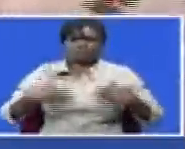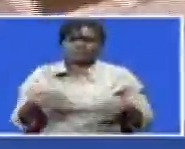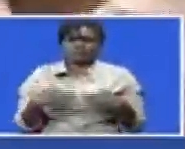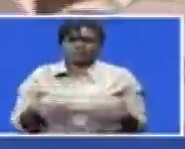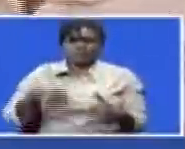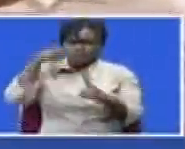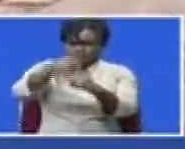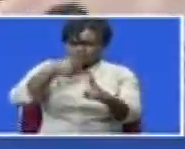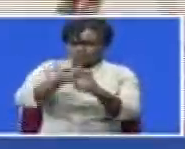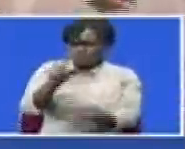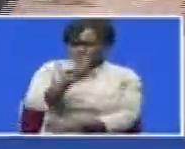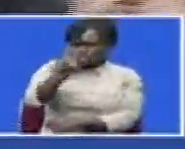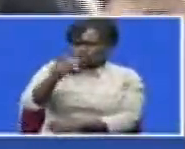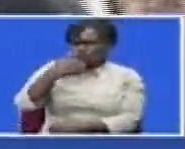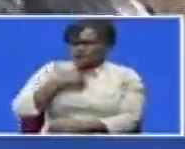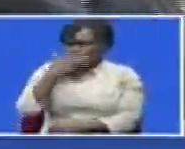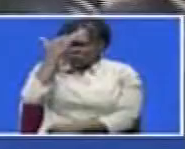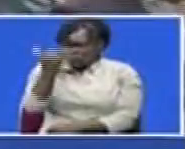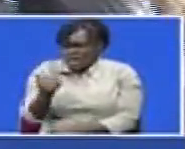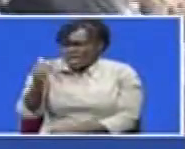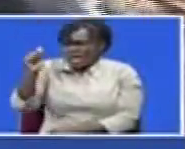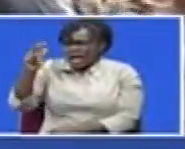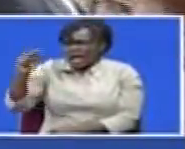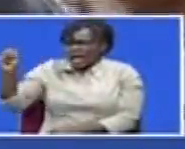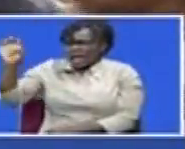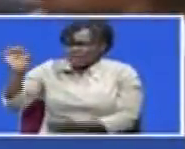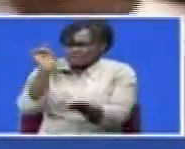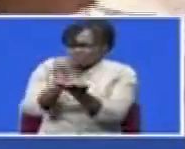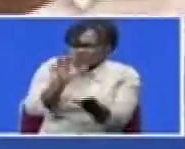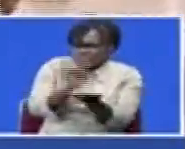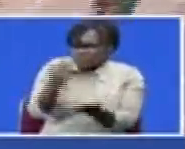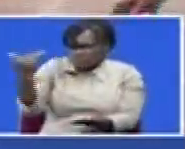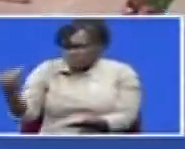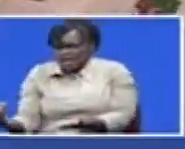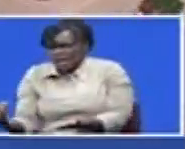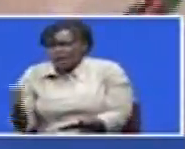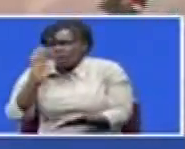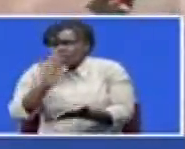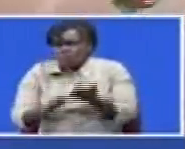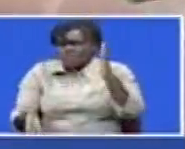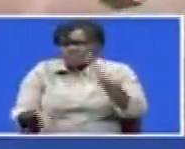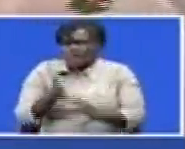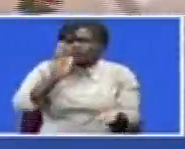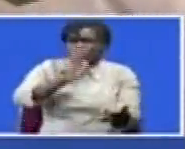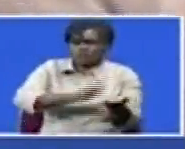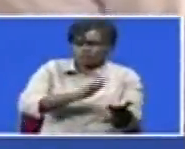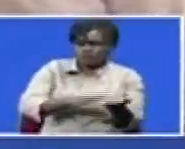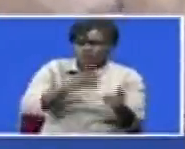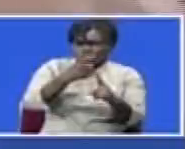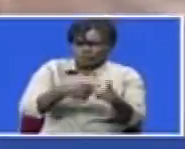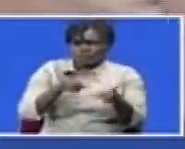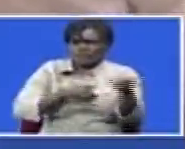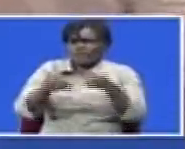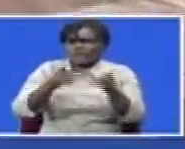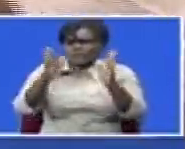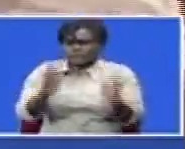The crusaders are questioning why Anne Waiguru is suspending junior staff at NYS without express recommendations from the